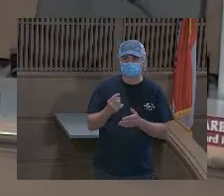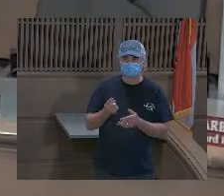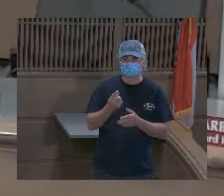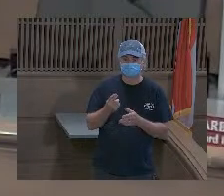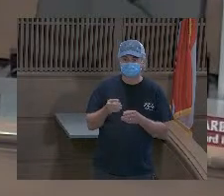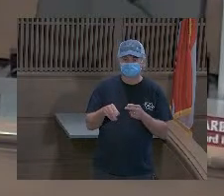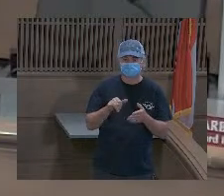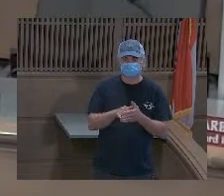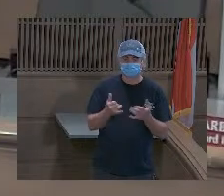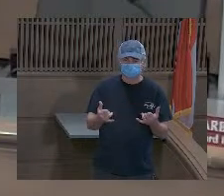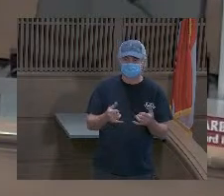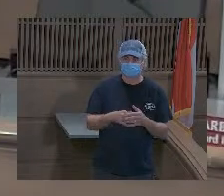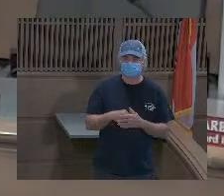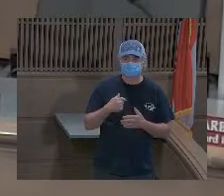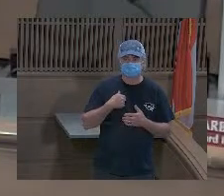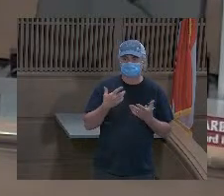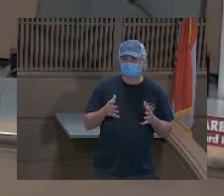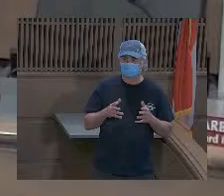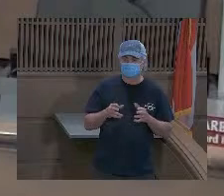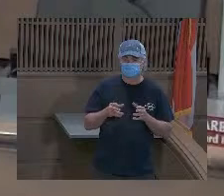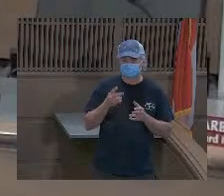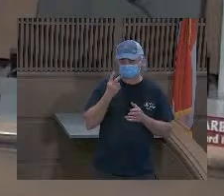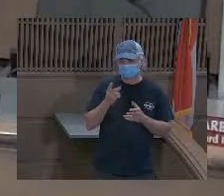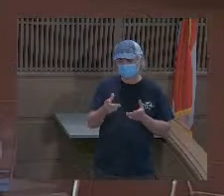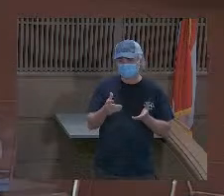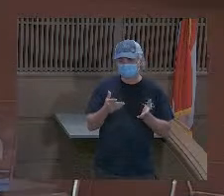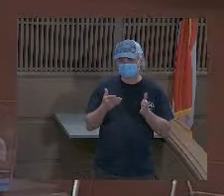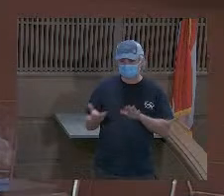morgue. Thank you.